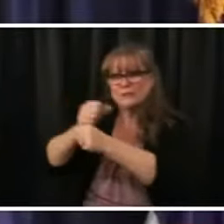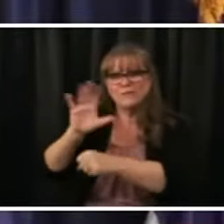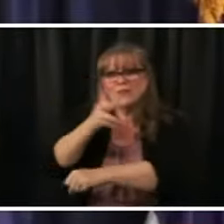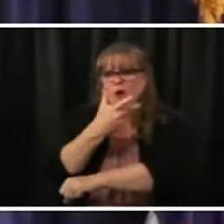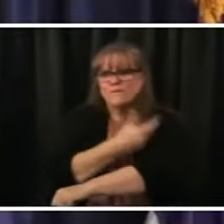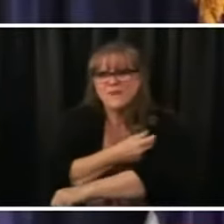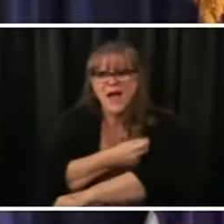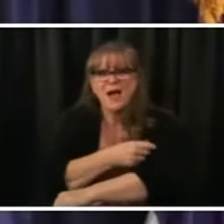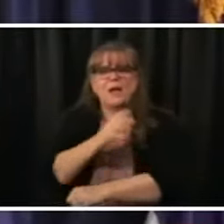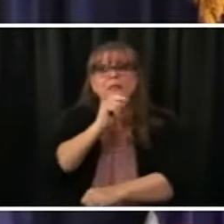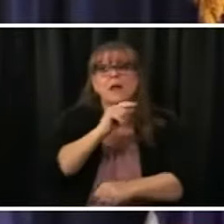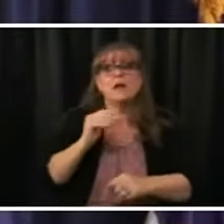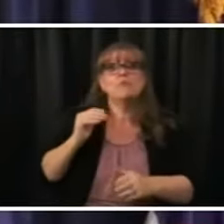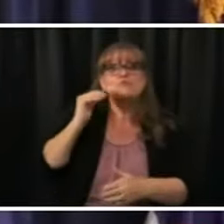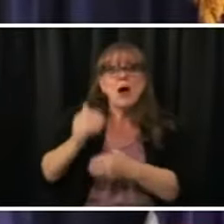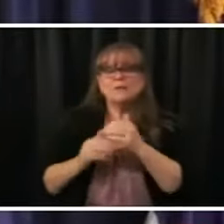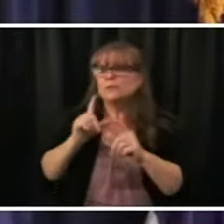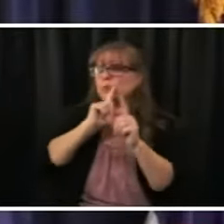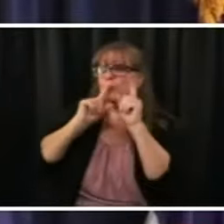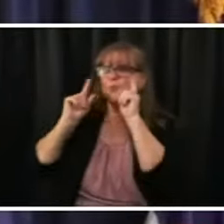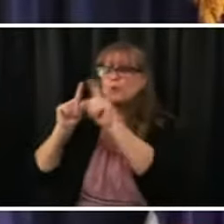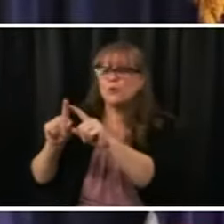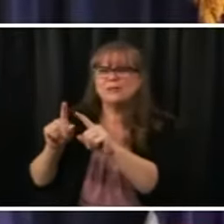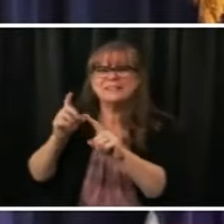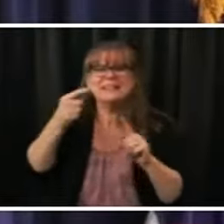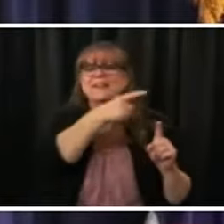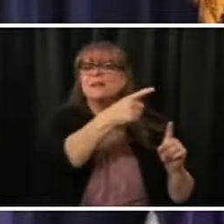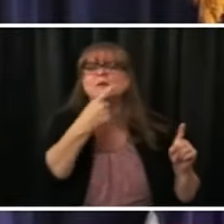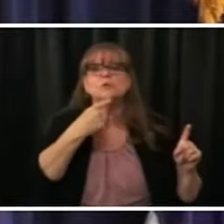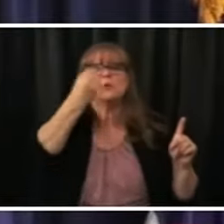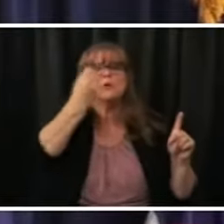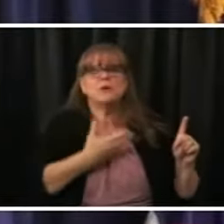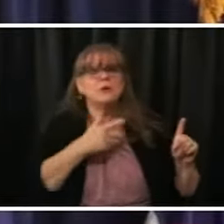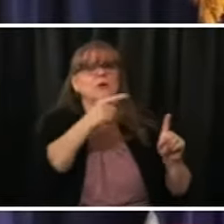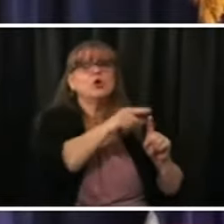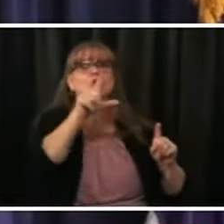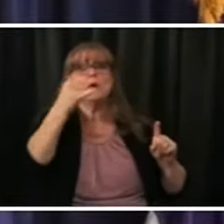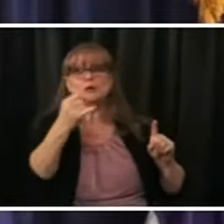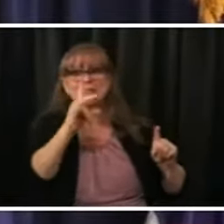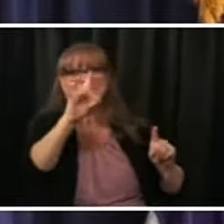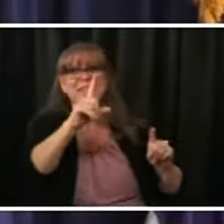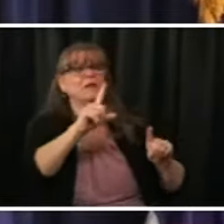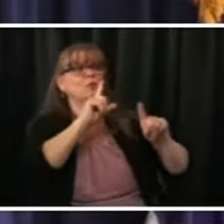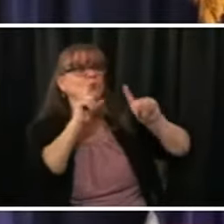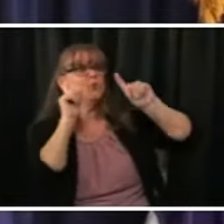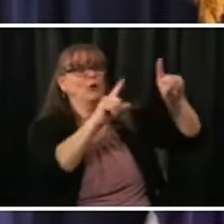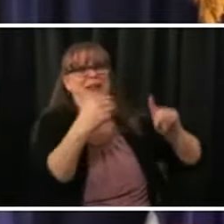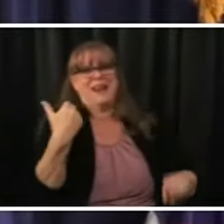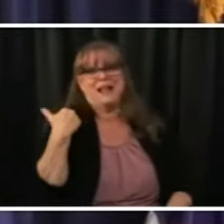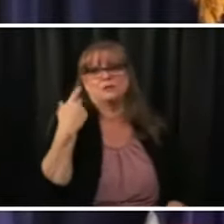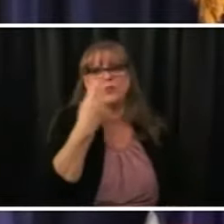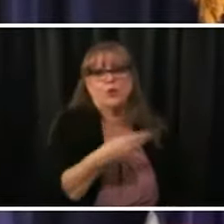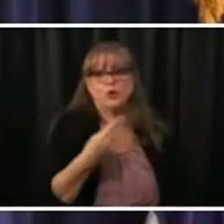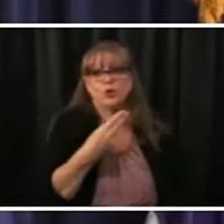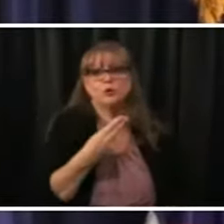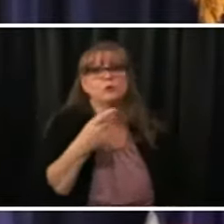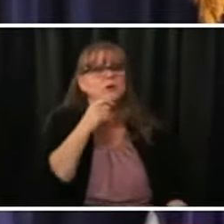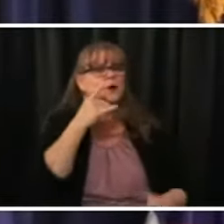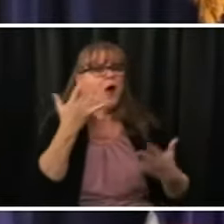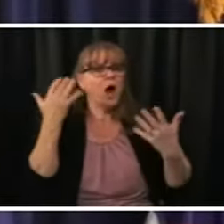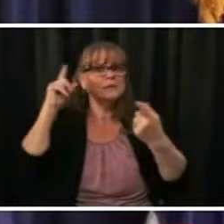order. They say that they have to order them on Thursdays, and then they don't find out until late Friday how many they're going to get the next week. And they say